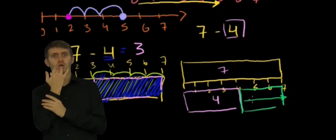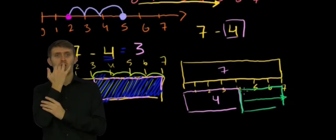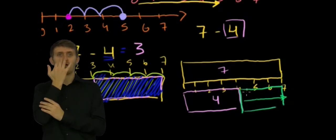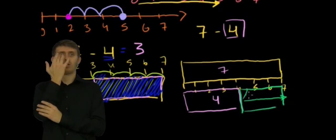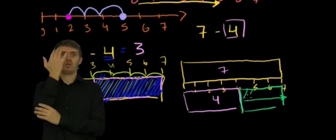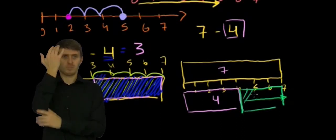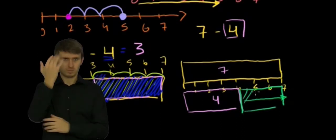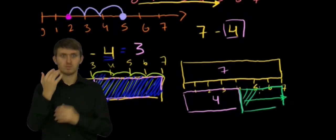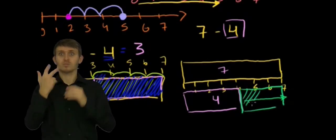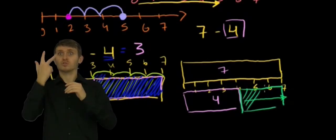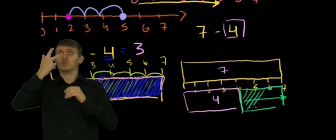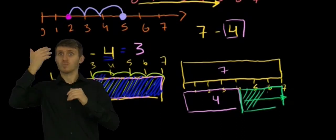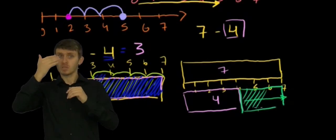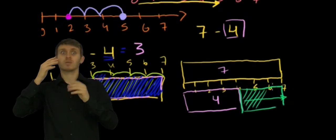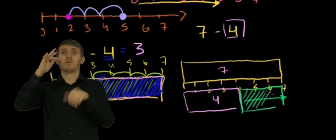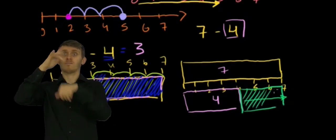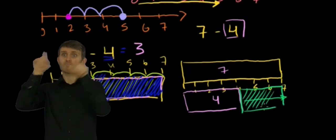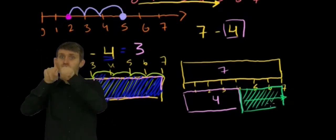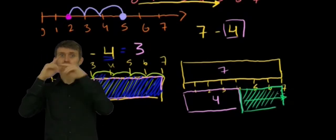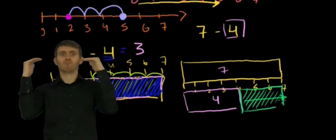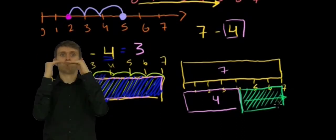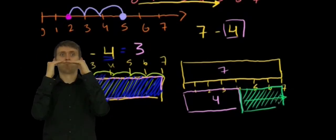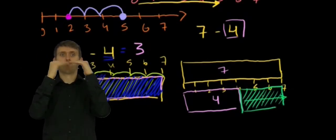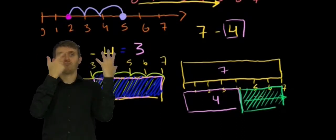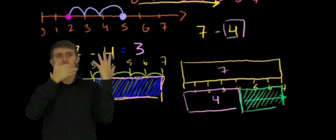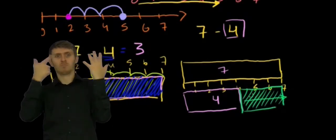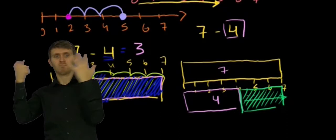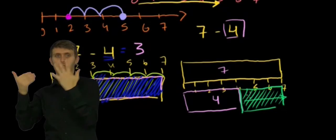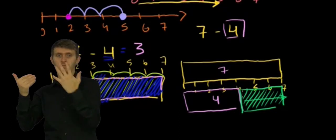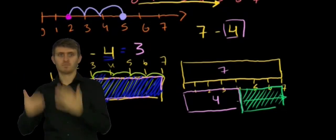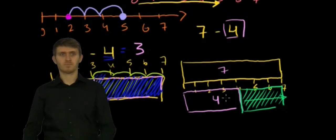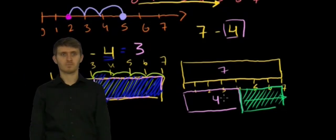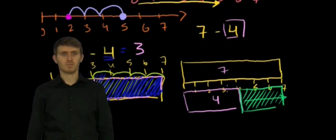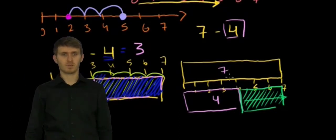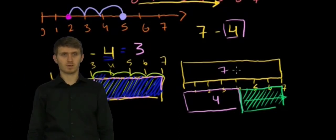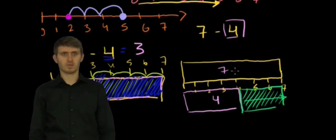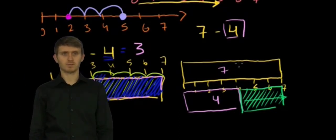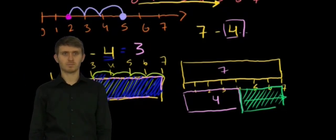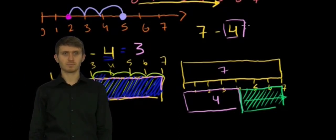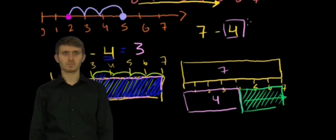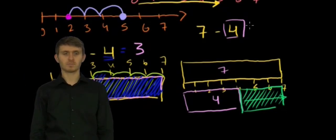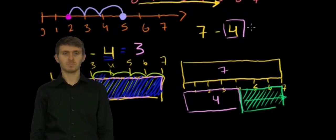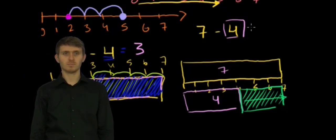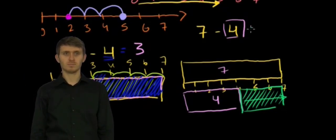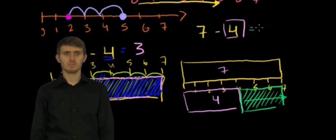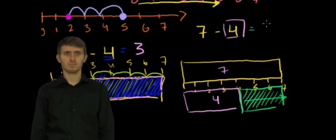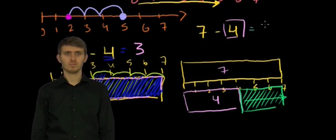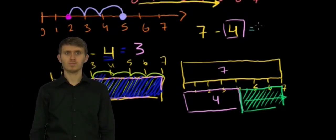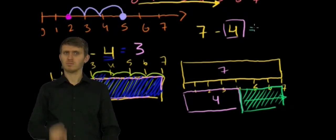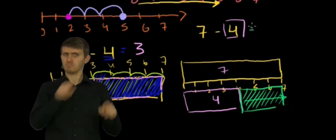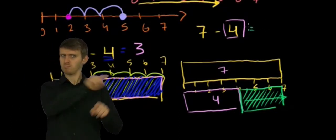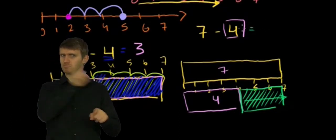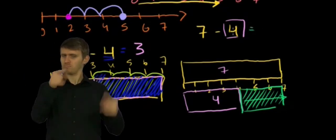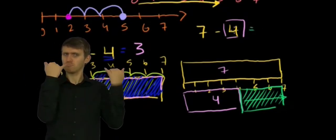a 3-inch piece of wood somehow. Or the wood would somehow have to grow by 3 inches in order to become 7 inches. So these